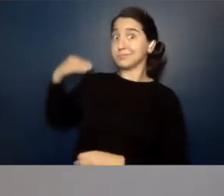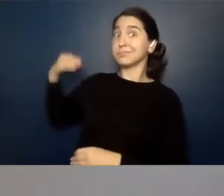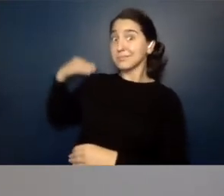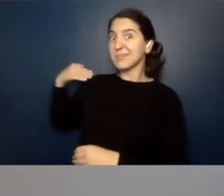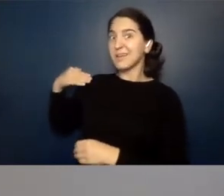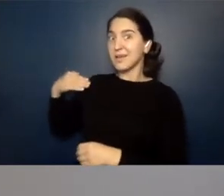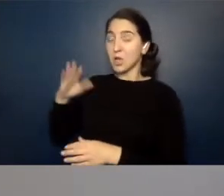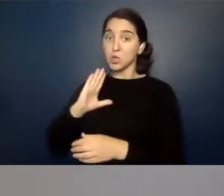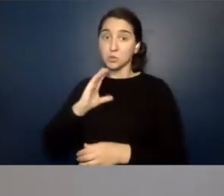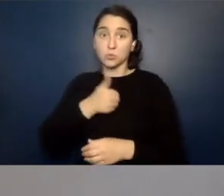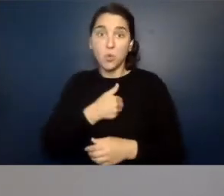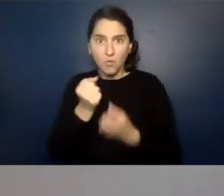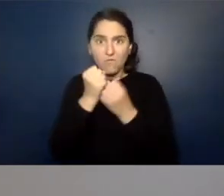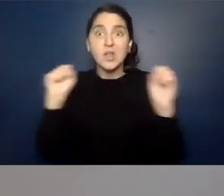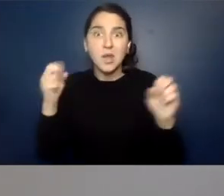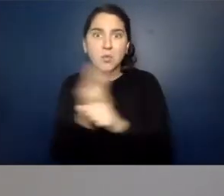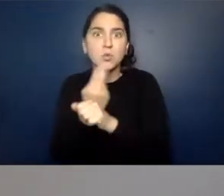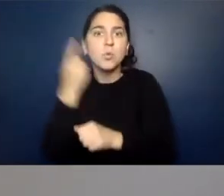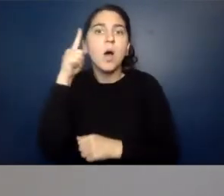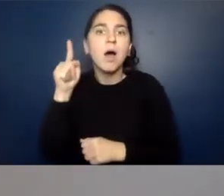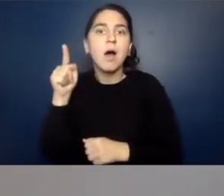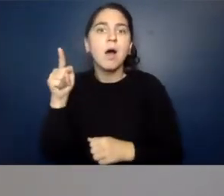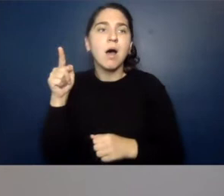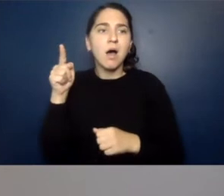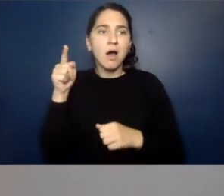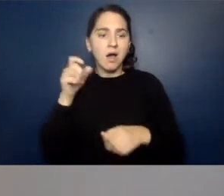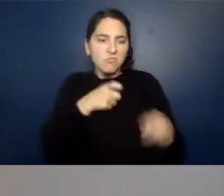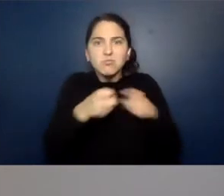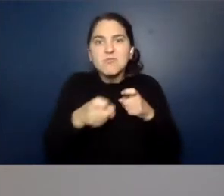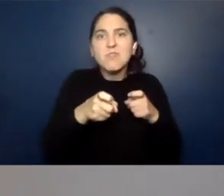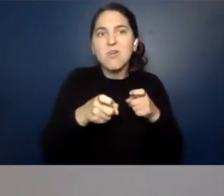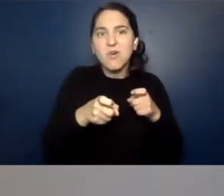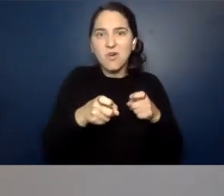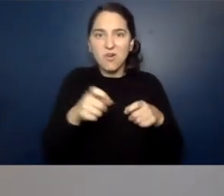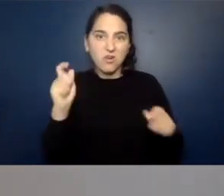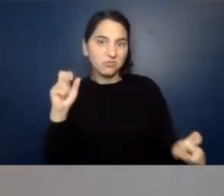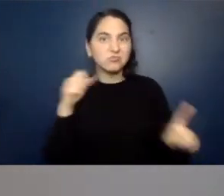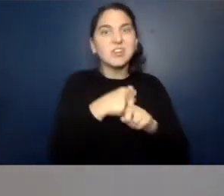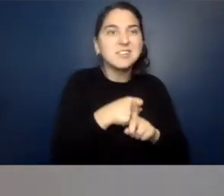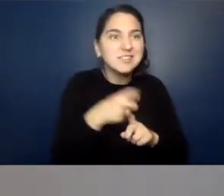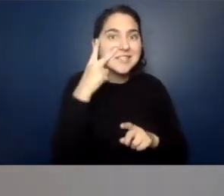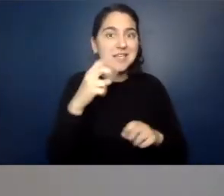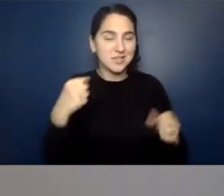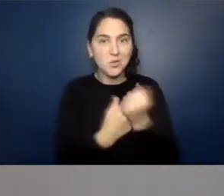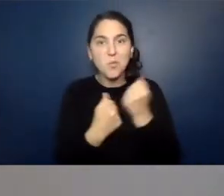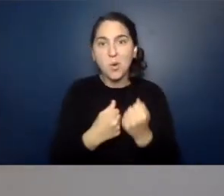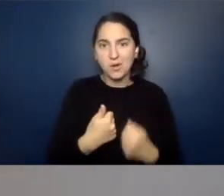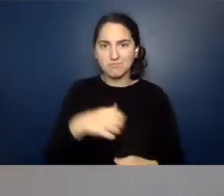to control, to enrich ourselves, and so much more. You know that they often, "The Lord told